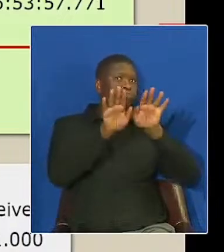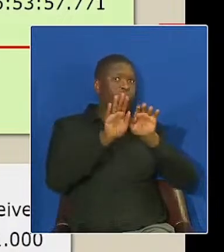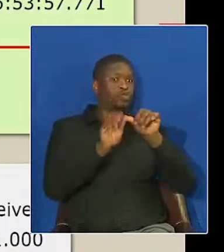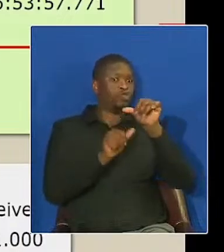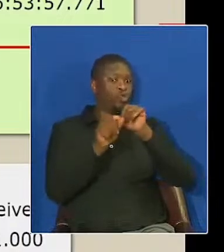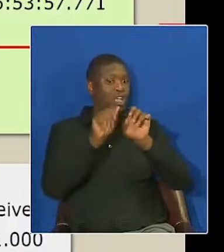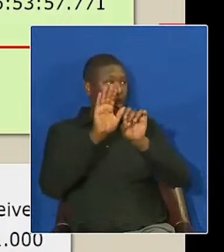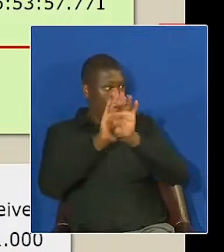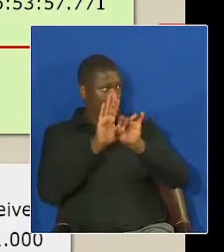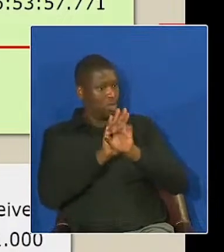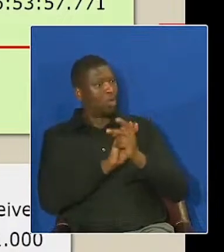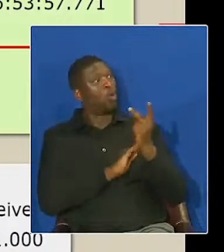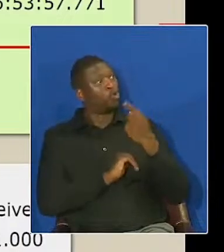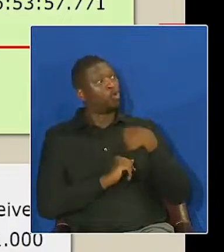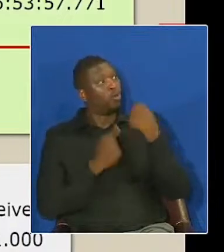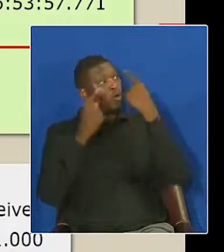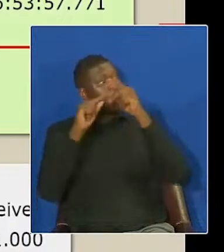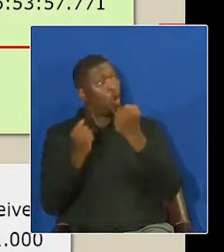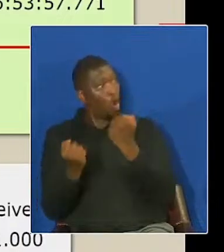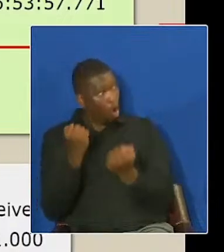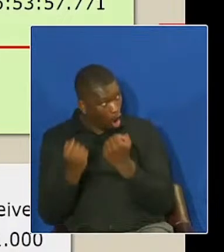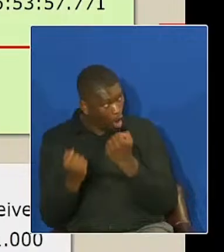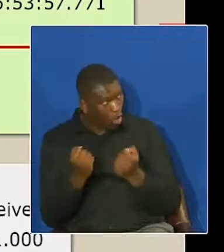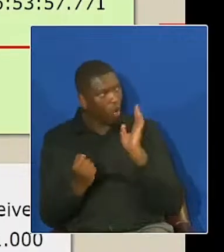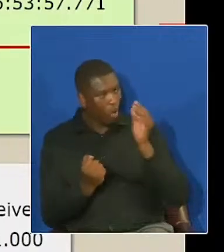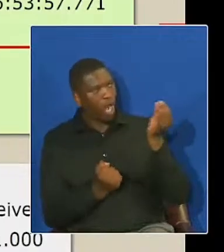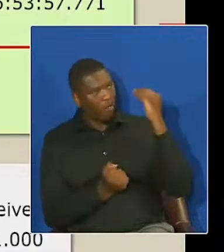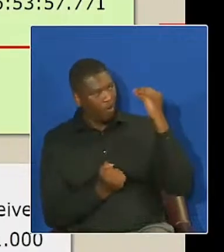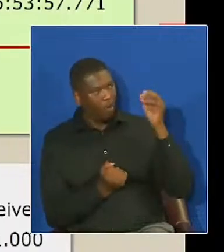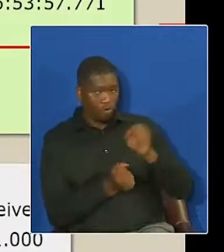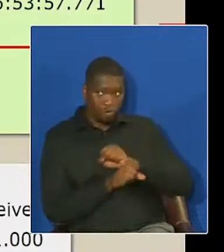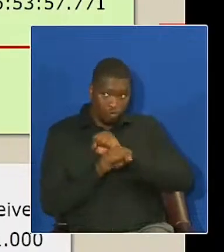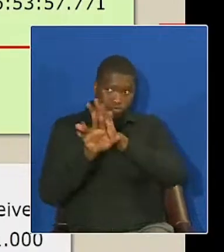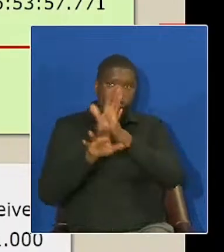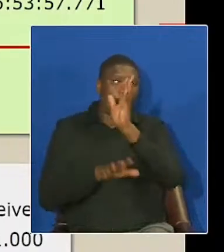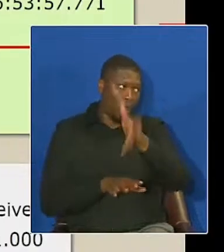Friday when I do the interdict.